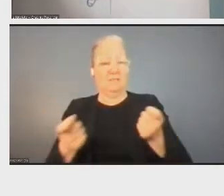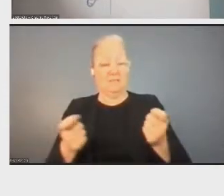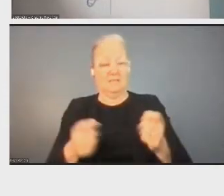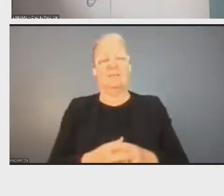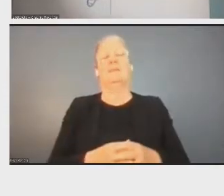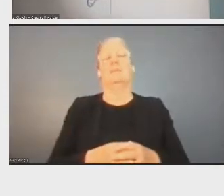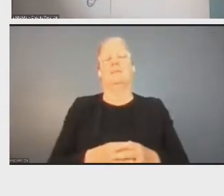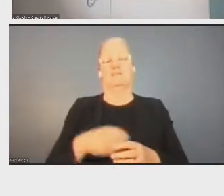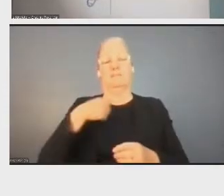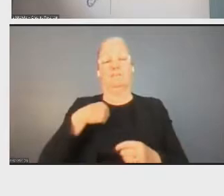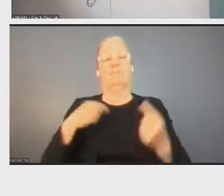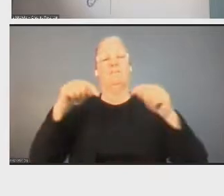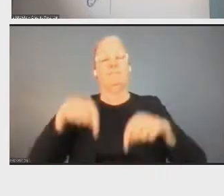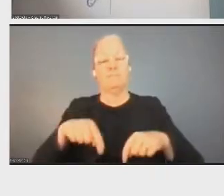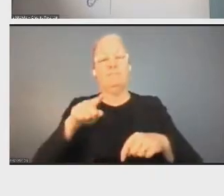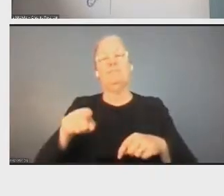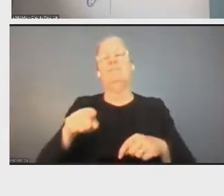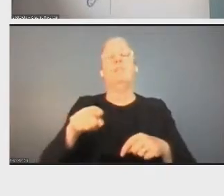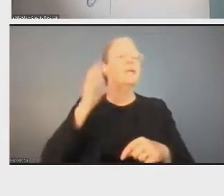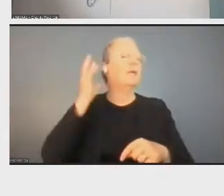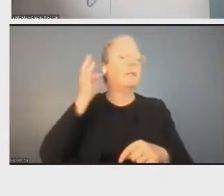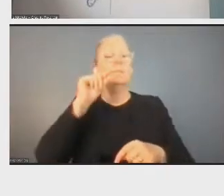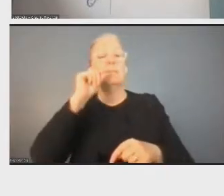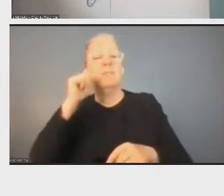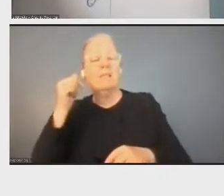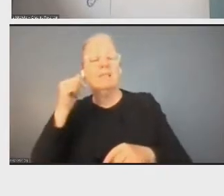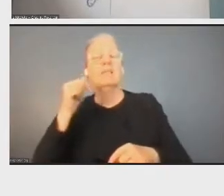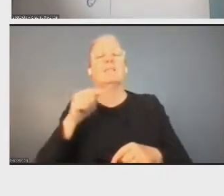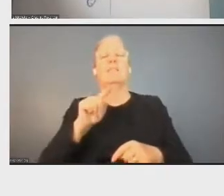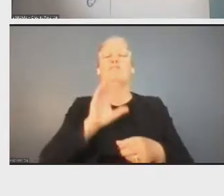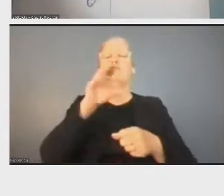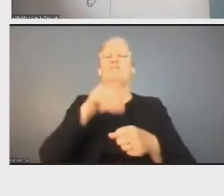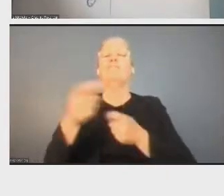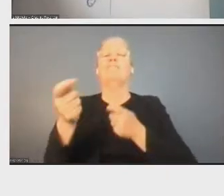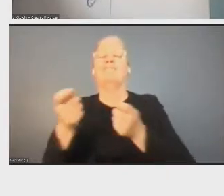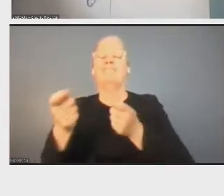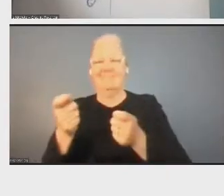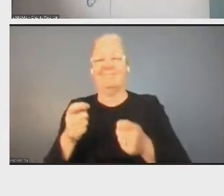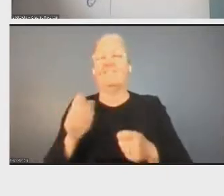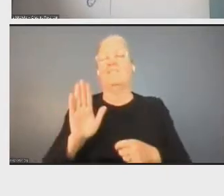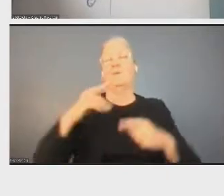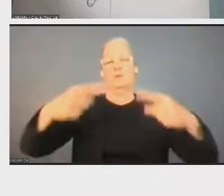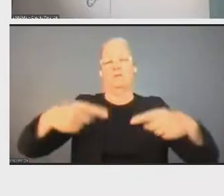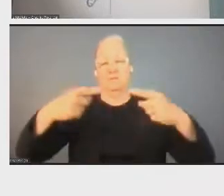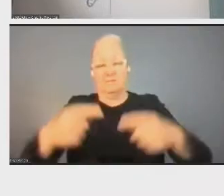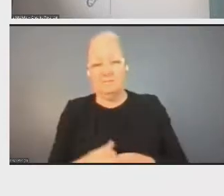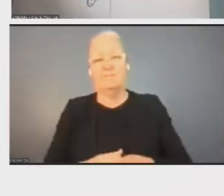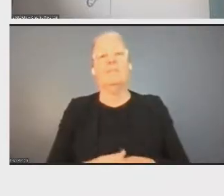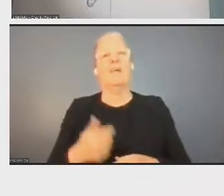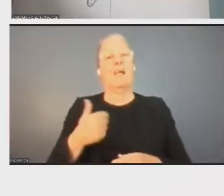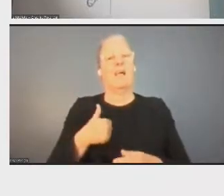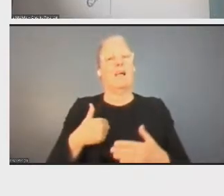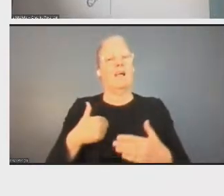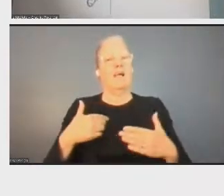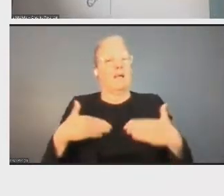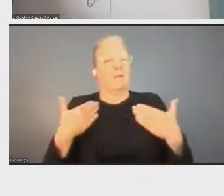of the Gender Parity Initiative of Costa Rica. Today, I have the honor to co-moderate this great event alongside with